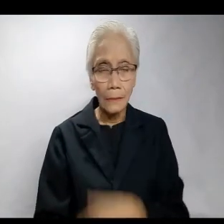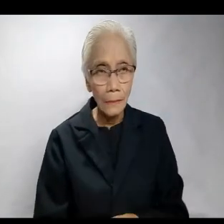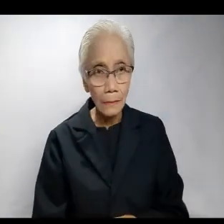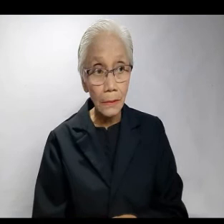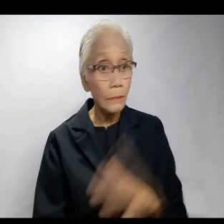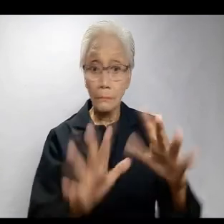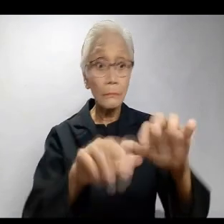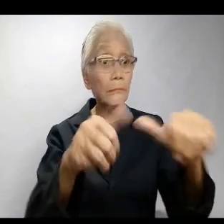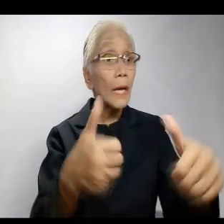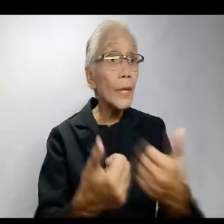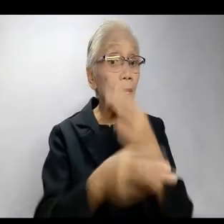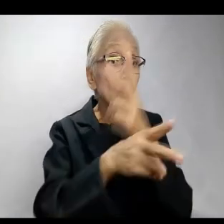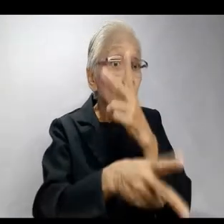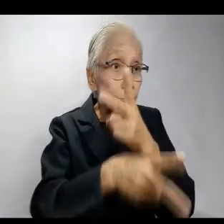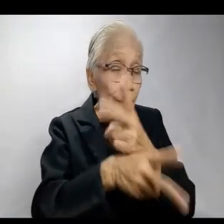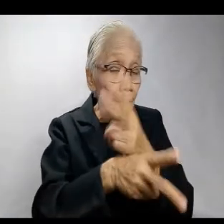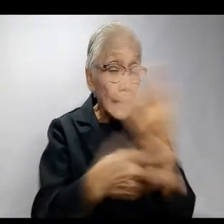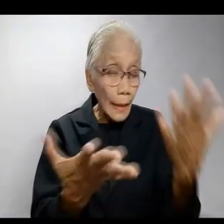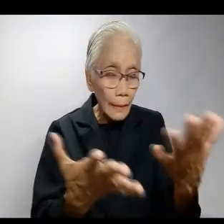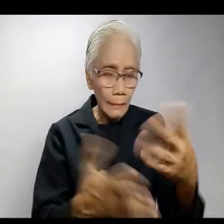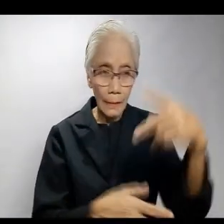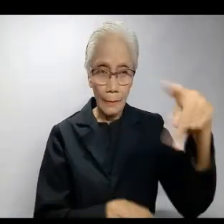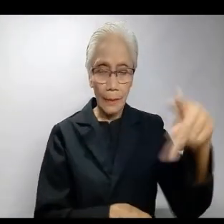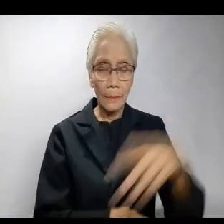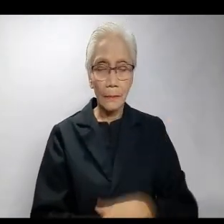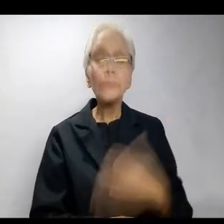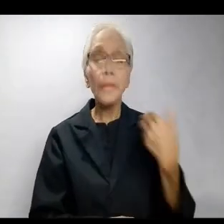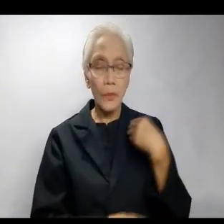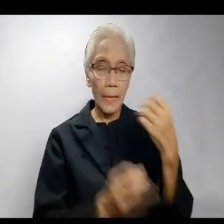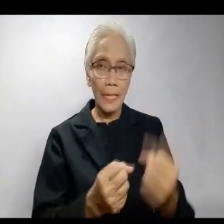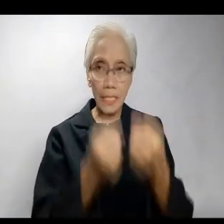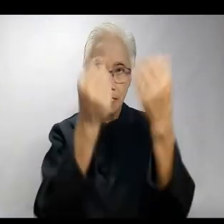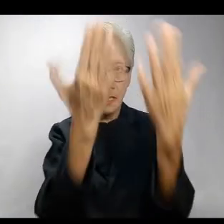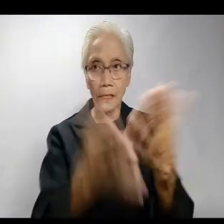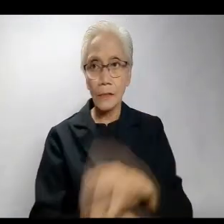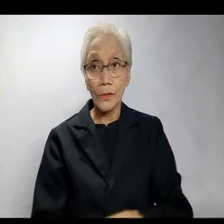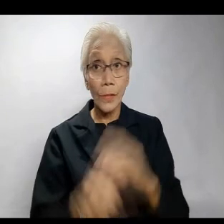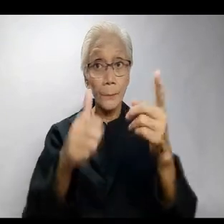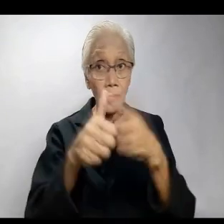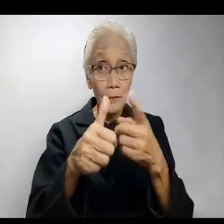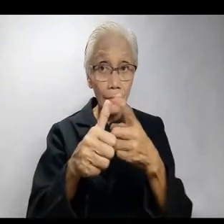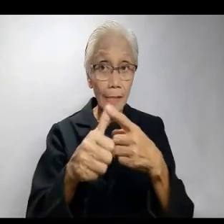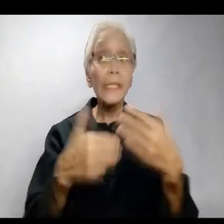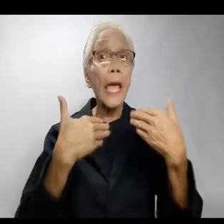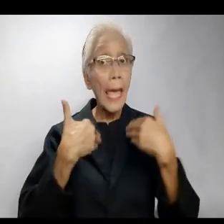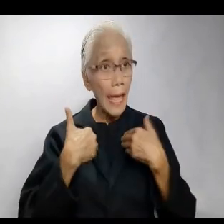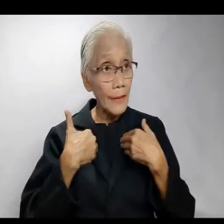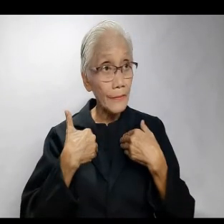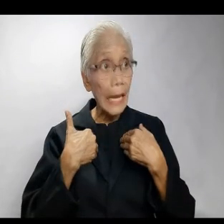defects. So, how do we guard against Pharisitism? Here are some